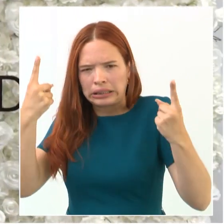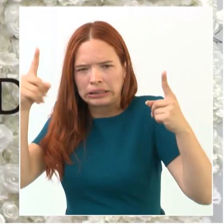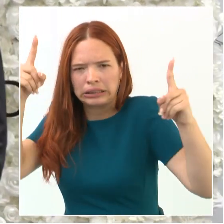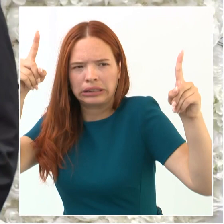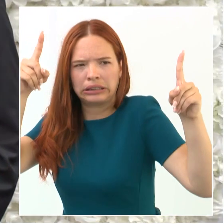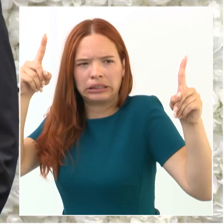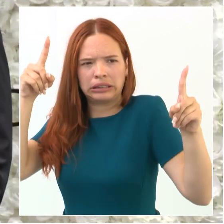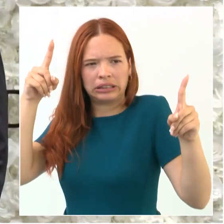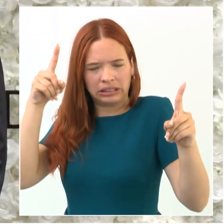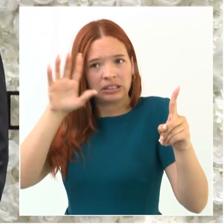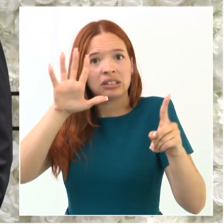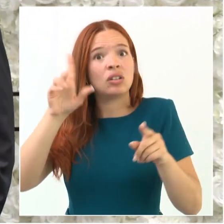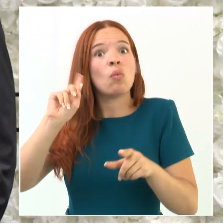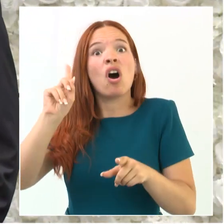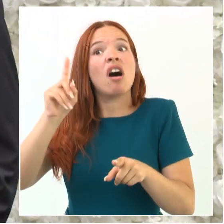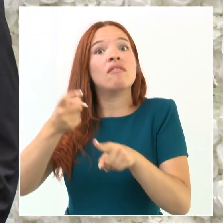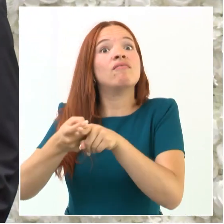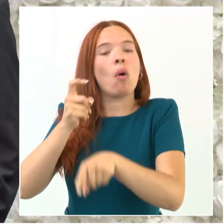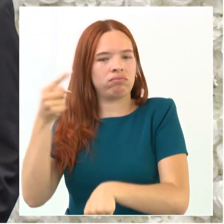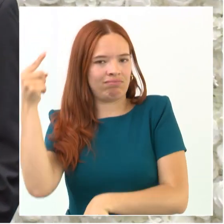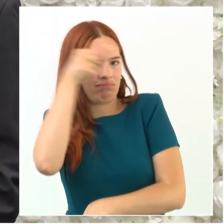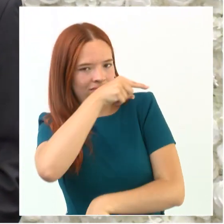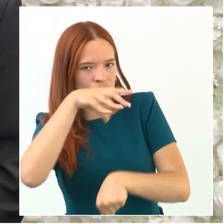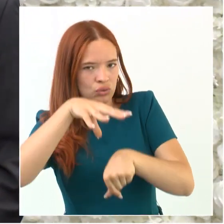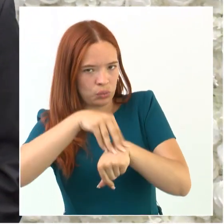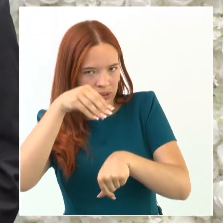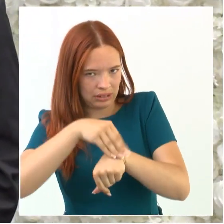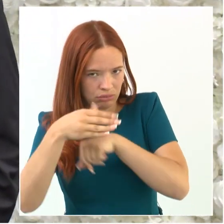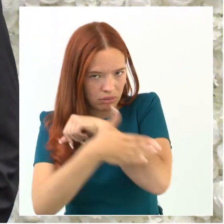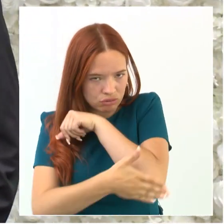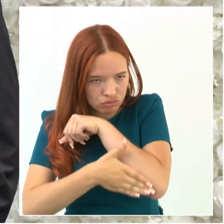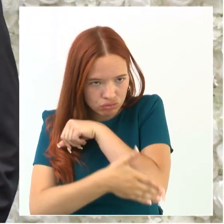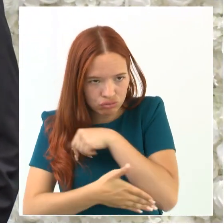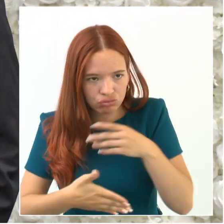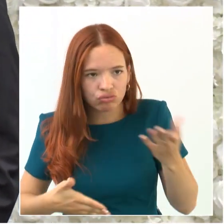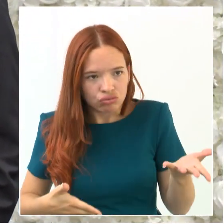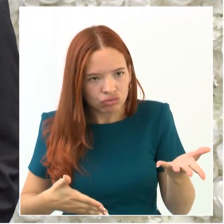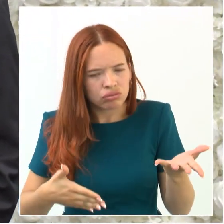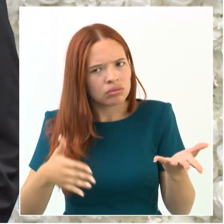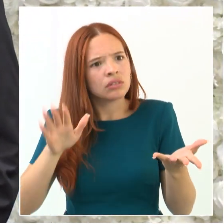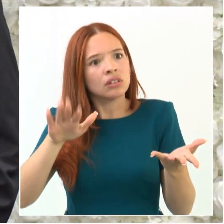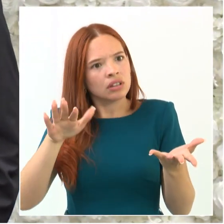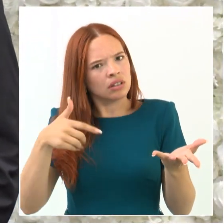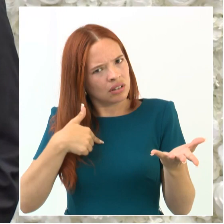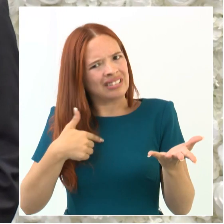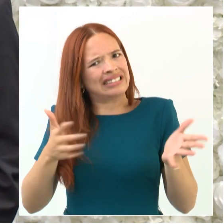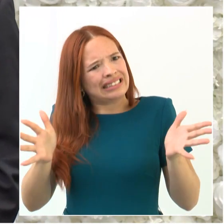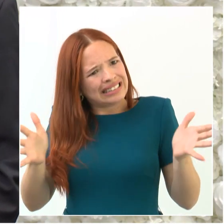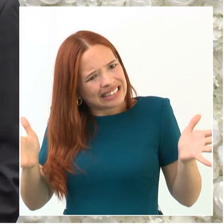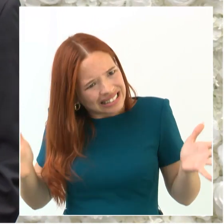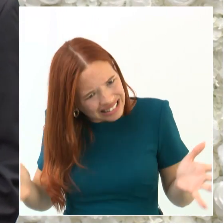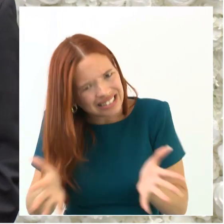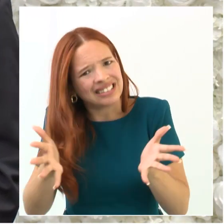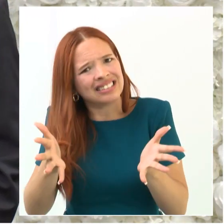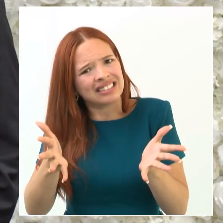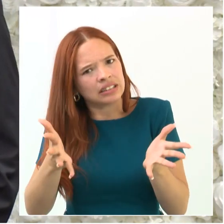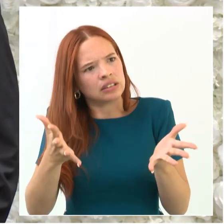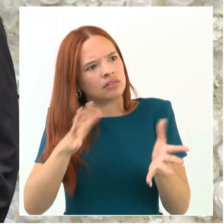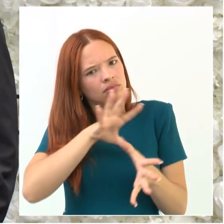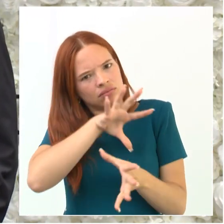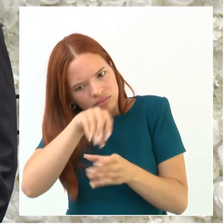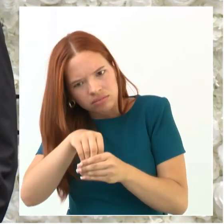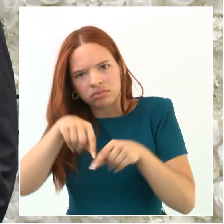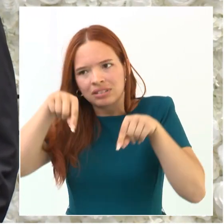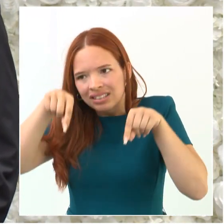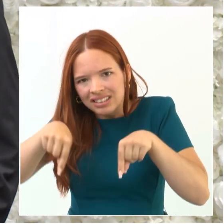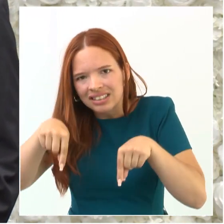really a heck of a car. I encourage all of you while you're here to get in the cars, look at them, drive them, take them for a spin around the block and see what you